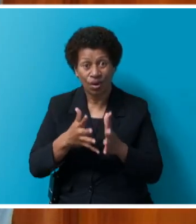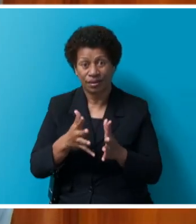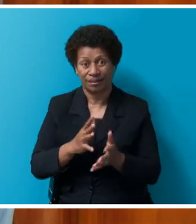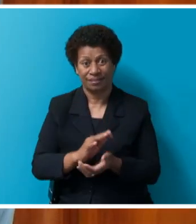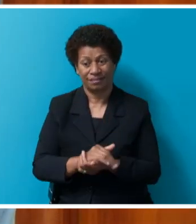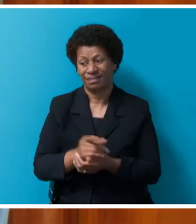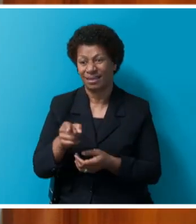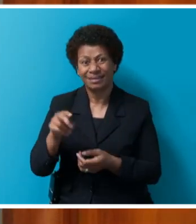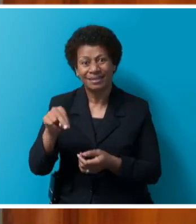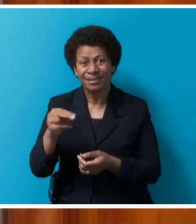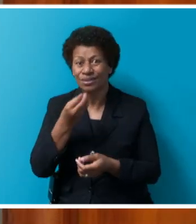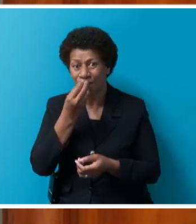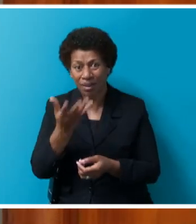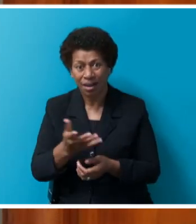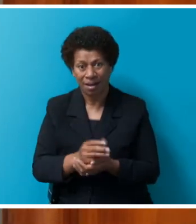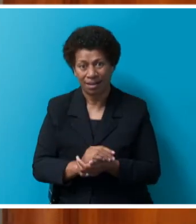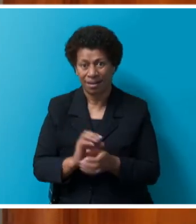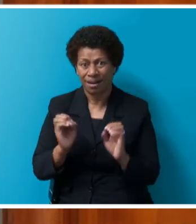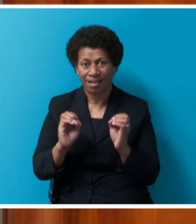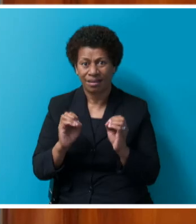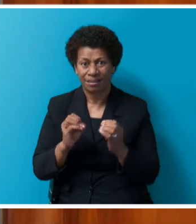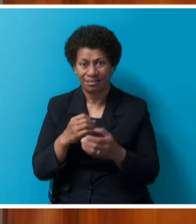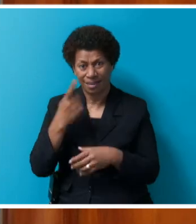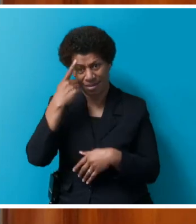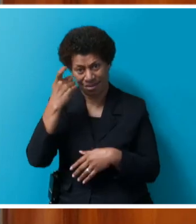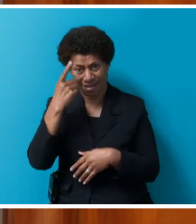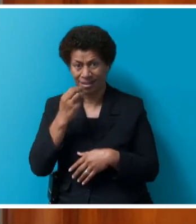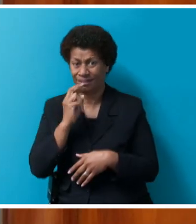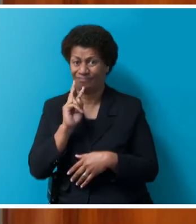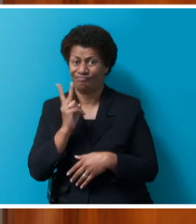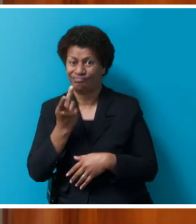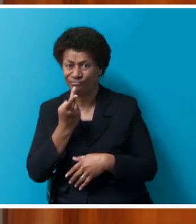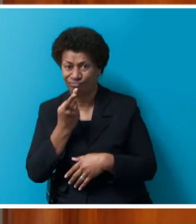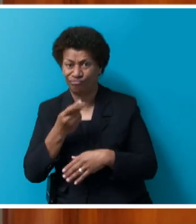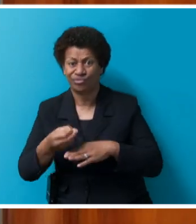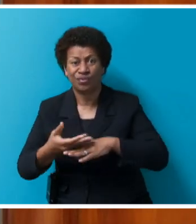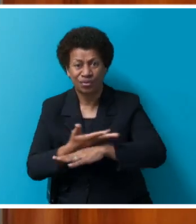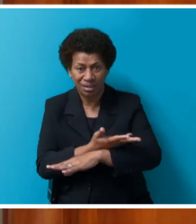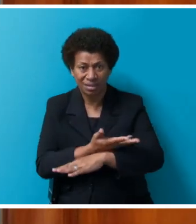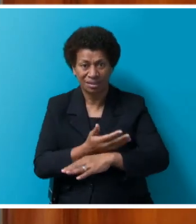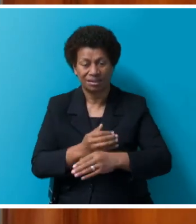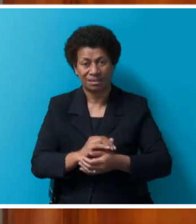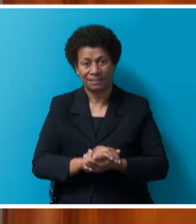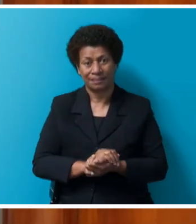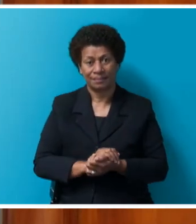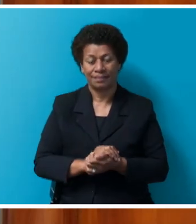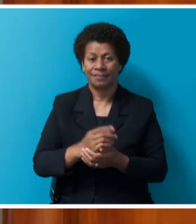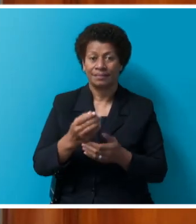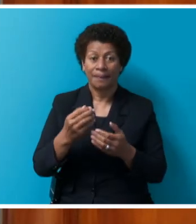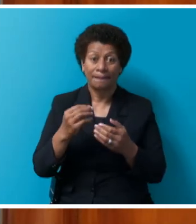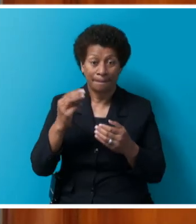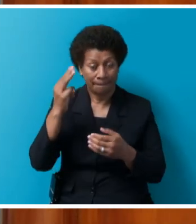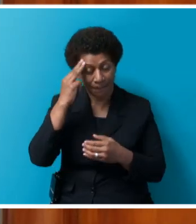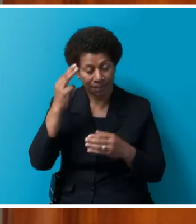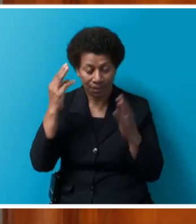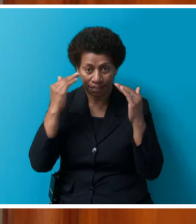platform, not fabrications designed to sow discord. Madam Deputy Speaker, let us be clear.